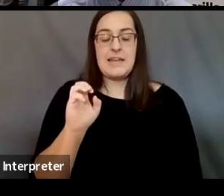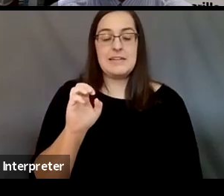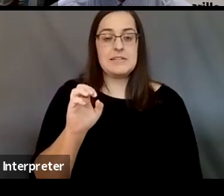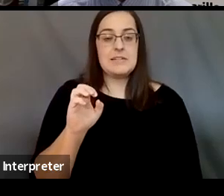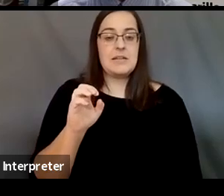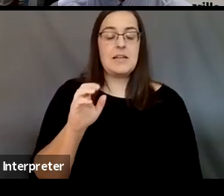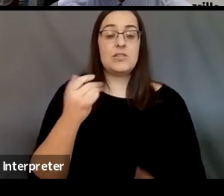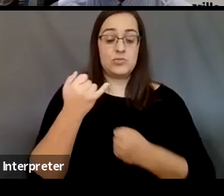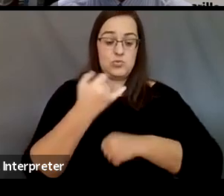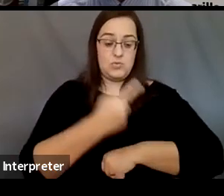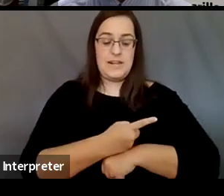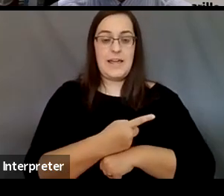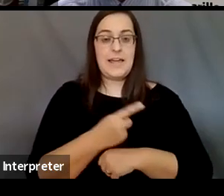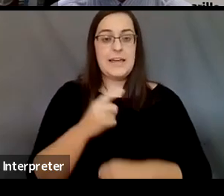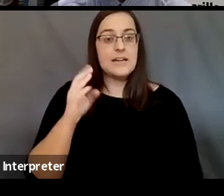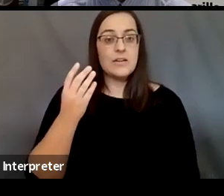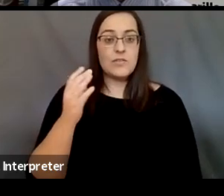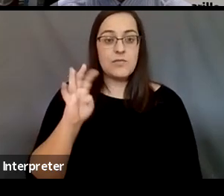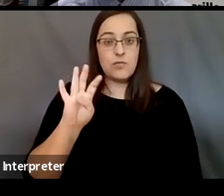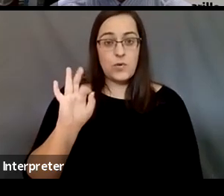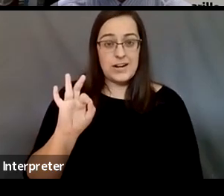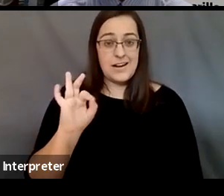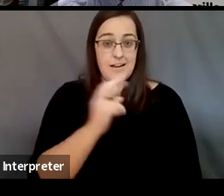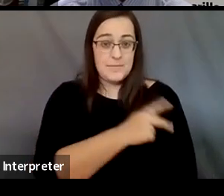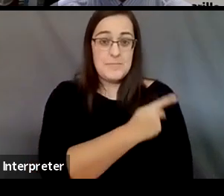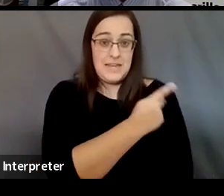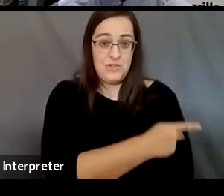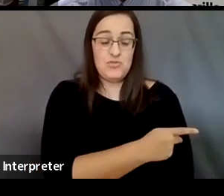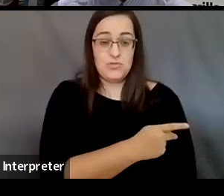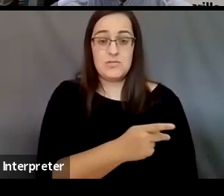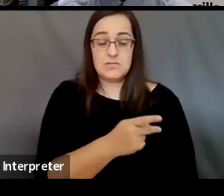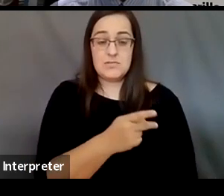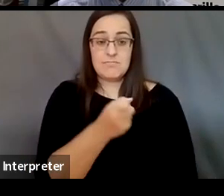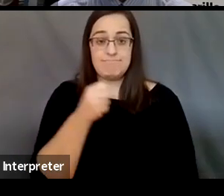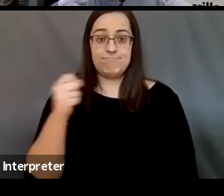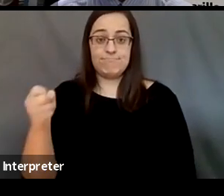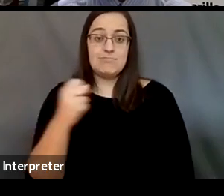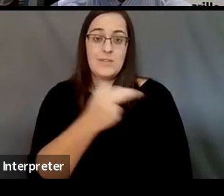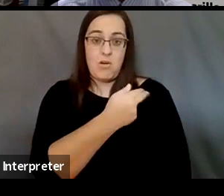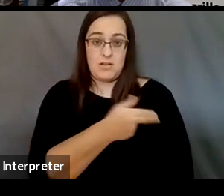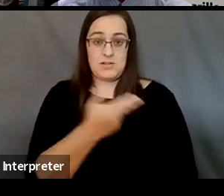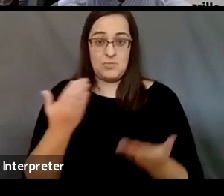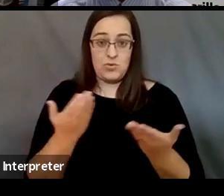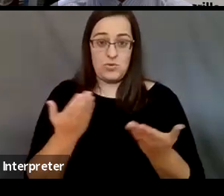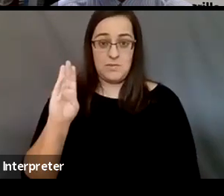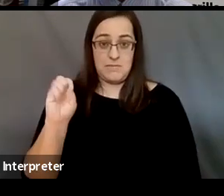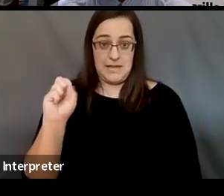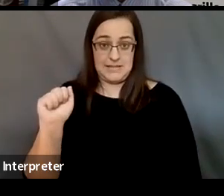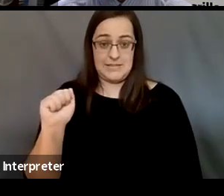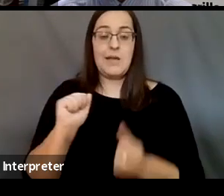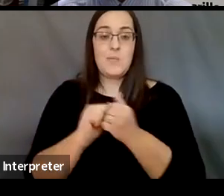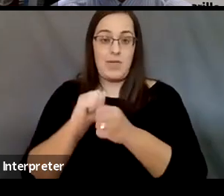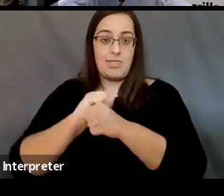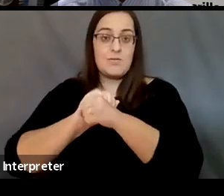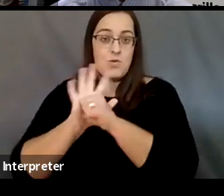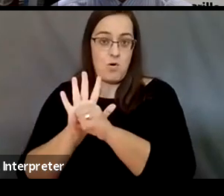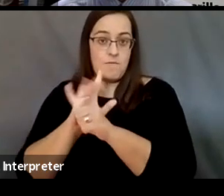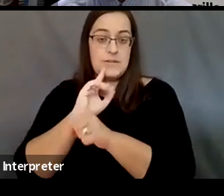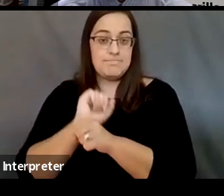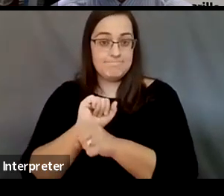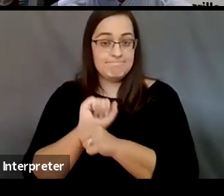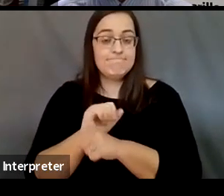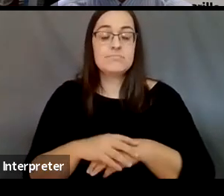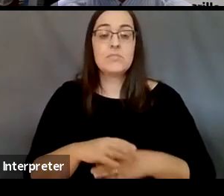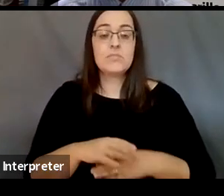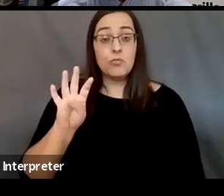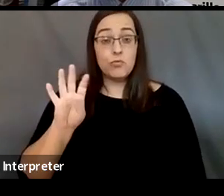And today we are up to 49 patients that are hospitalized at BSA that have COVID confirmed. That 49